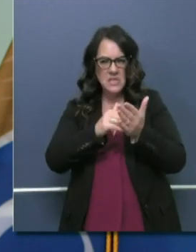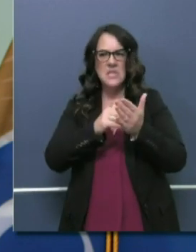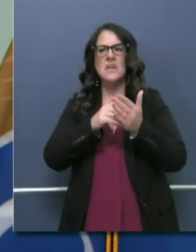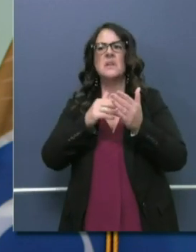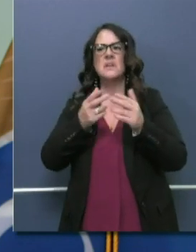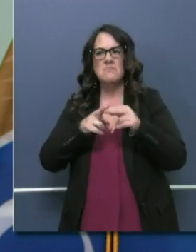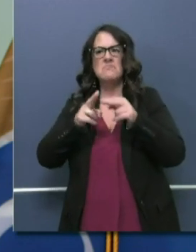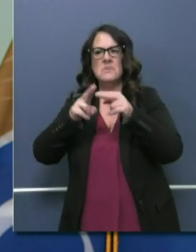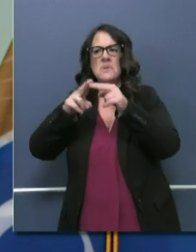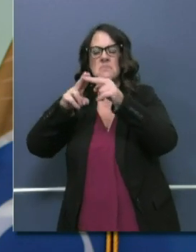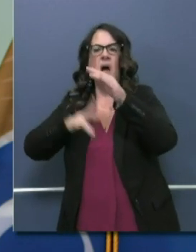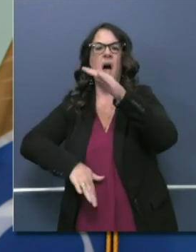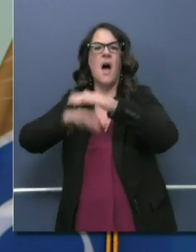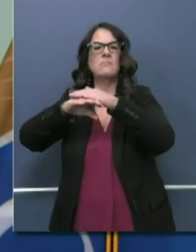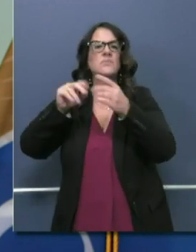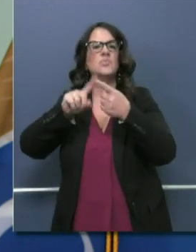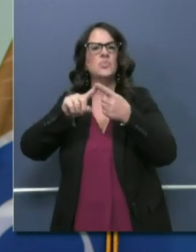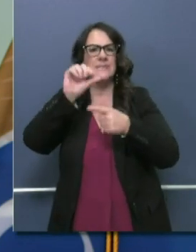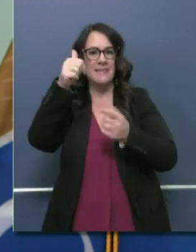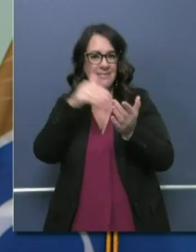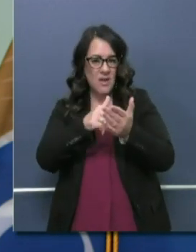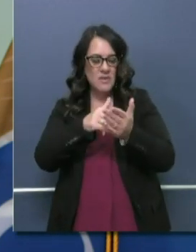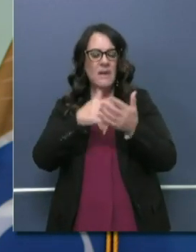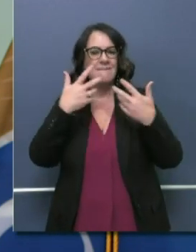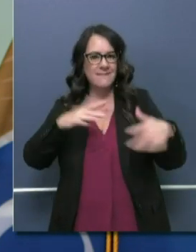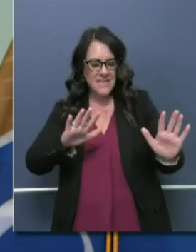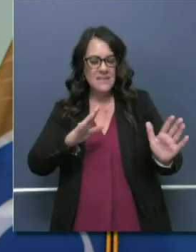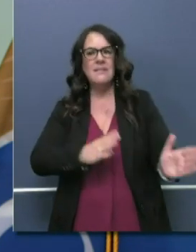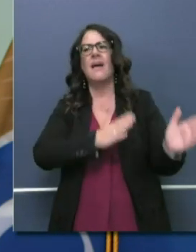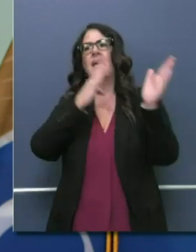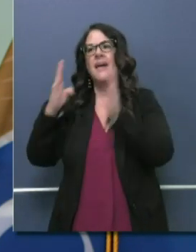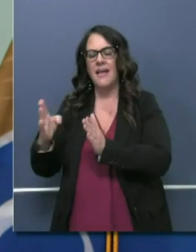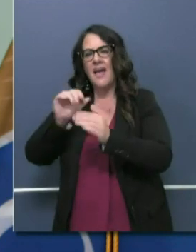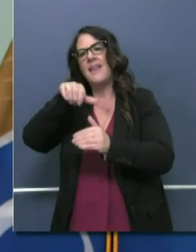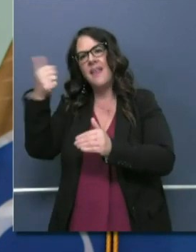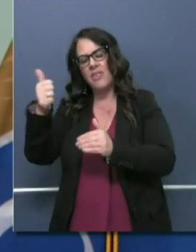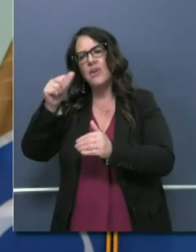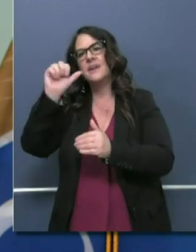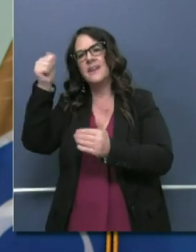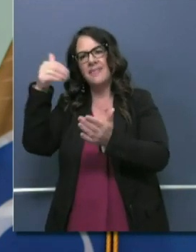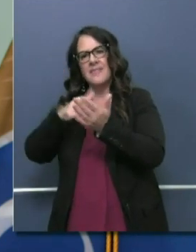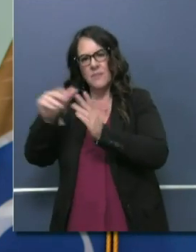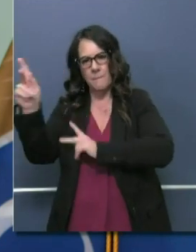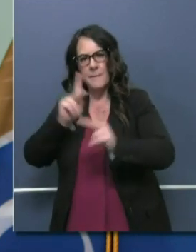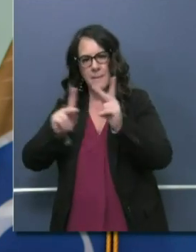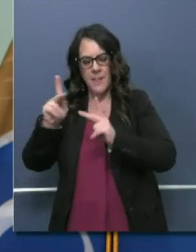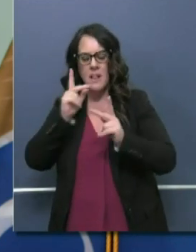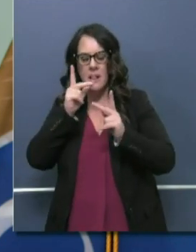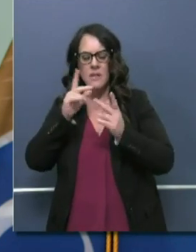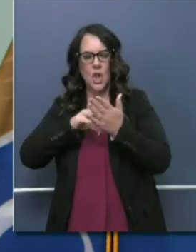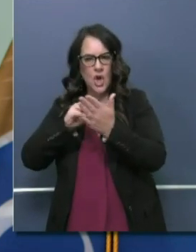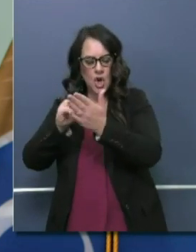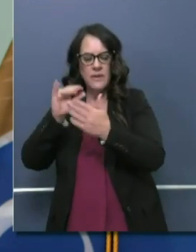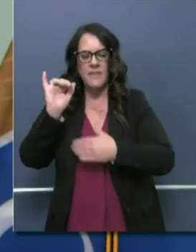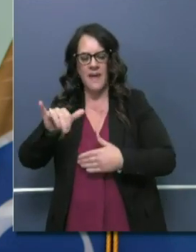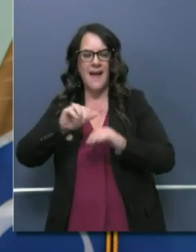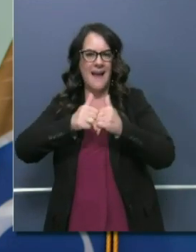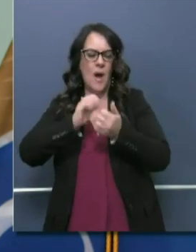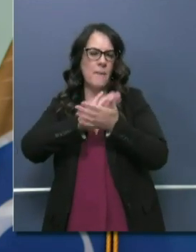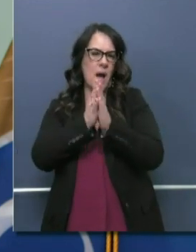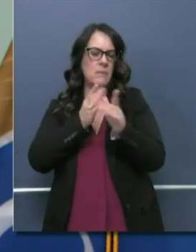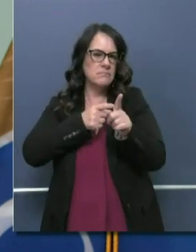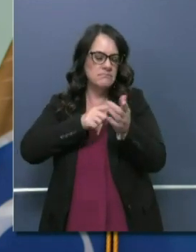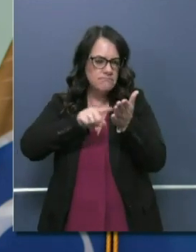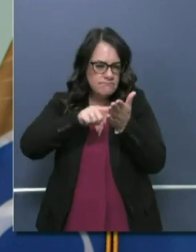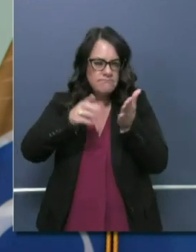10,000 into that workforce. We've been working for weeks now with UCSF and UCLA just to get this training